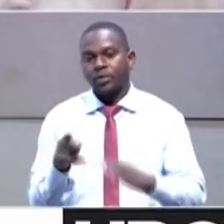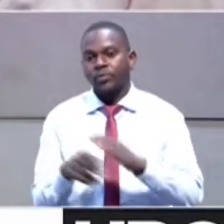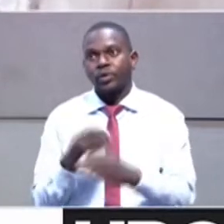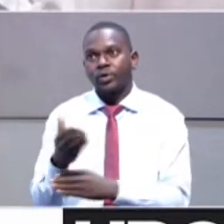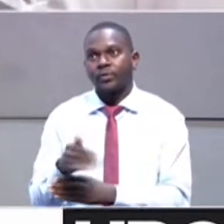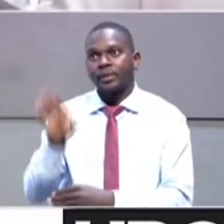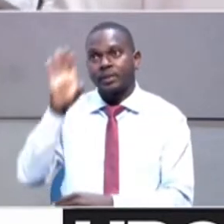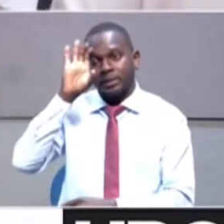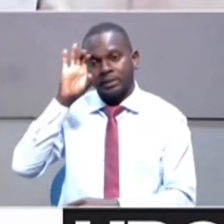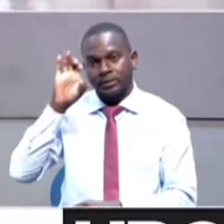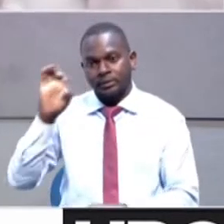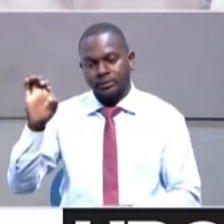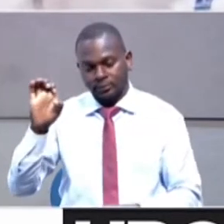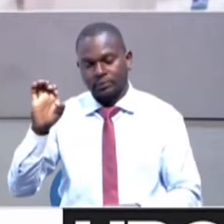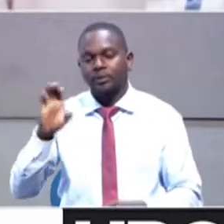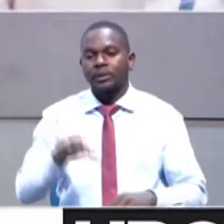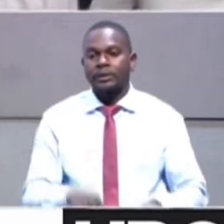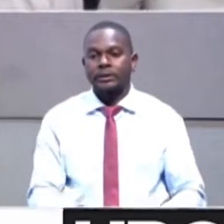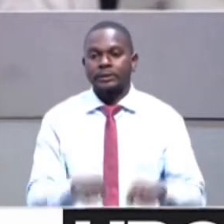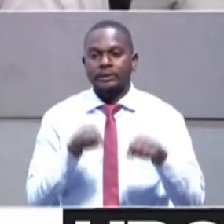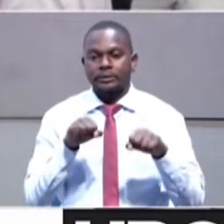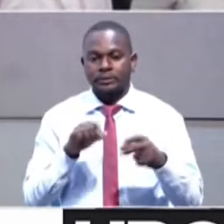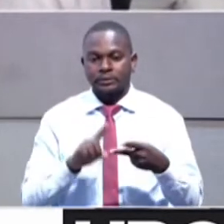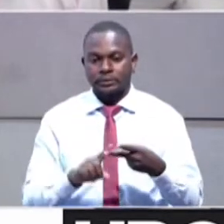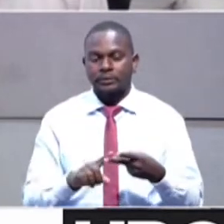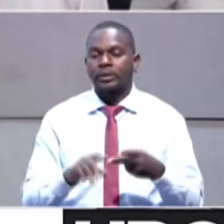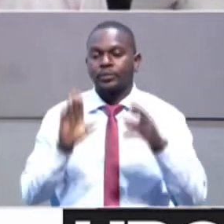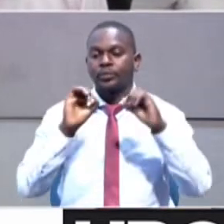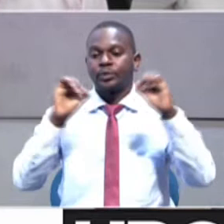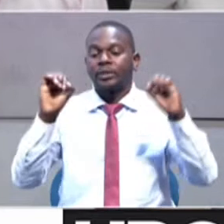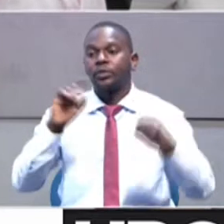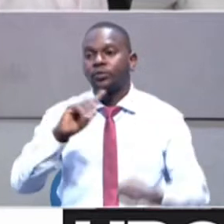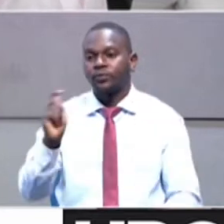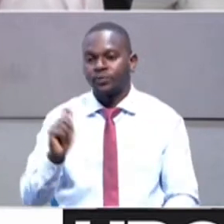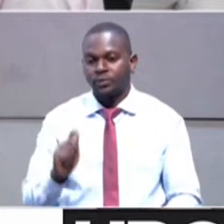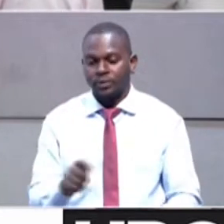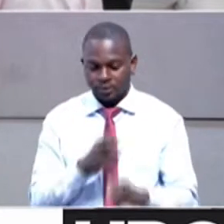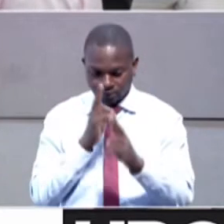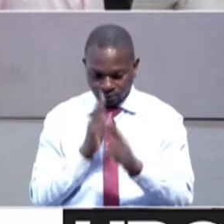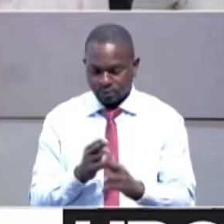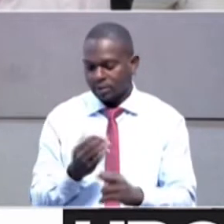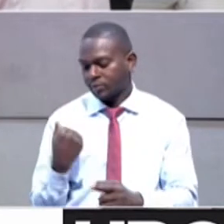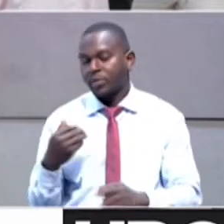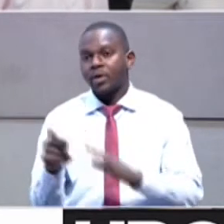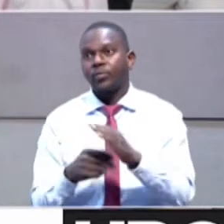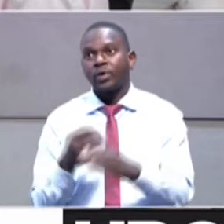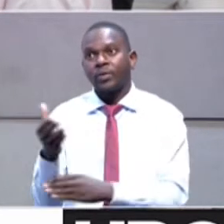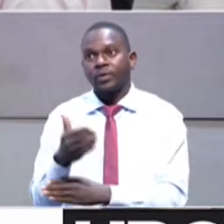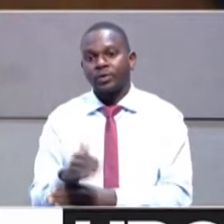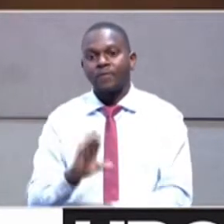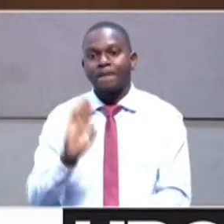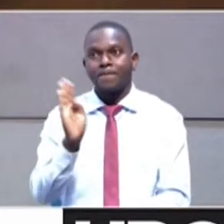of Ethiopia, Haile Mariam, as the chairperson, Jakaya Kikwete, and Honorable Zisu, the former Prime Minister of